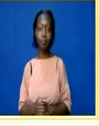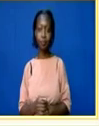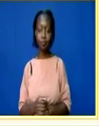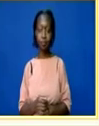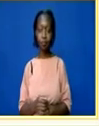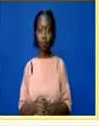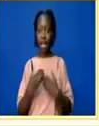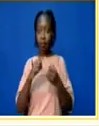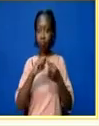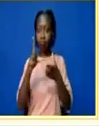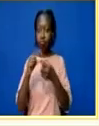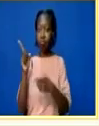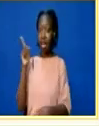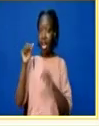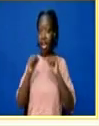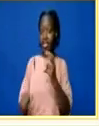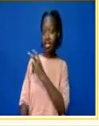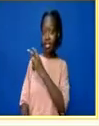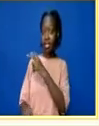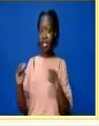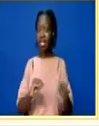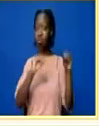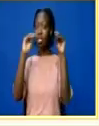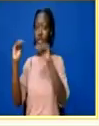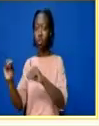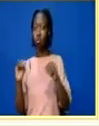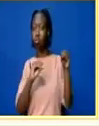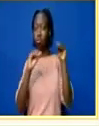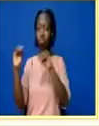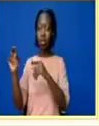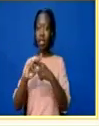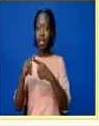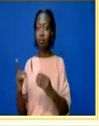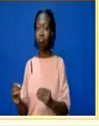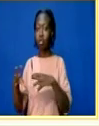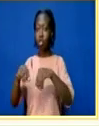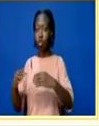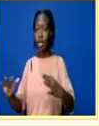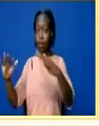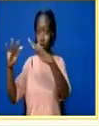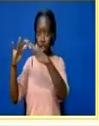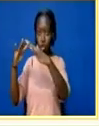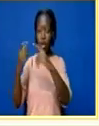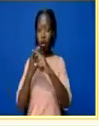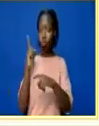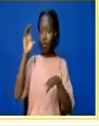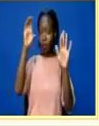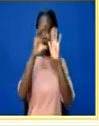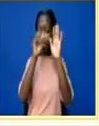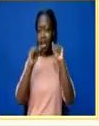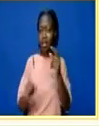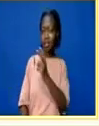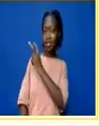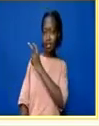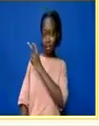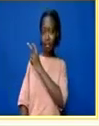have the detachment, you can see the transport, mm-hmm, and you can see the deposition. And from that diagram, you can get to see